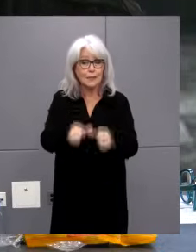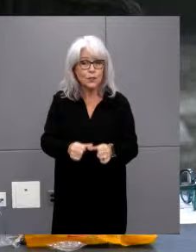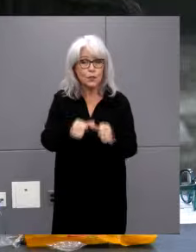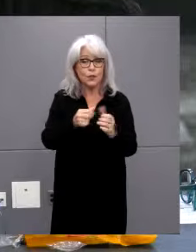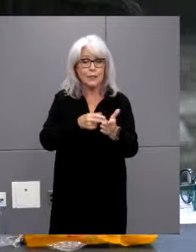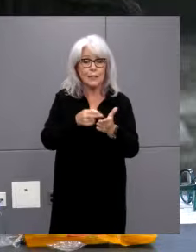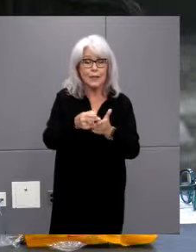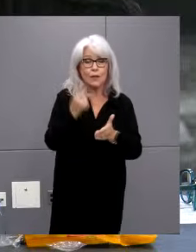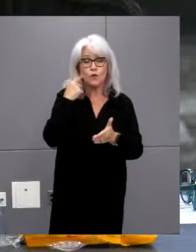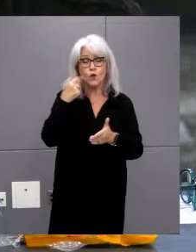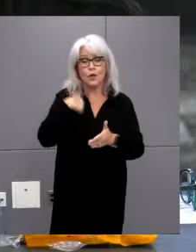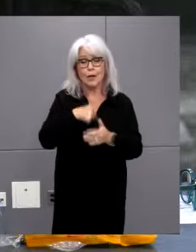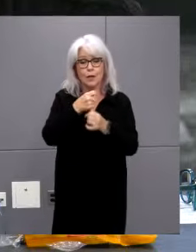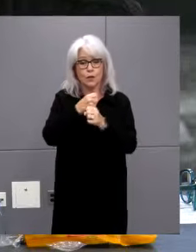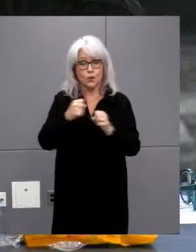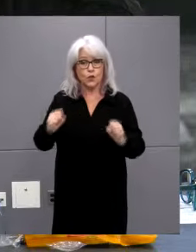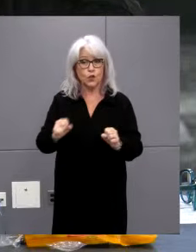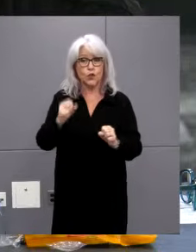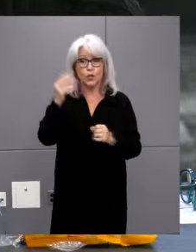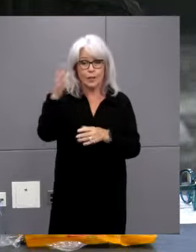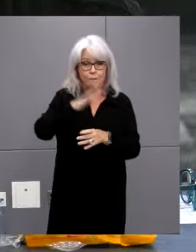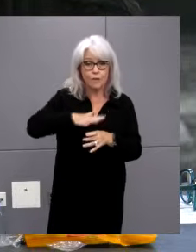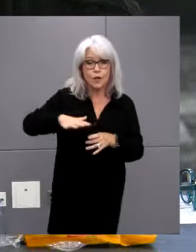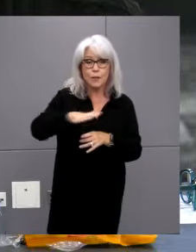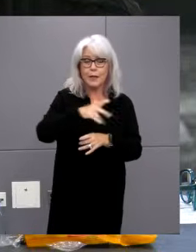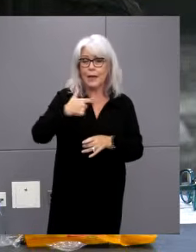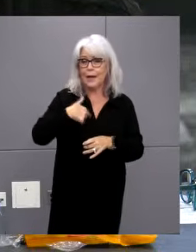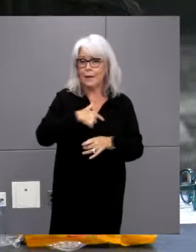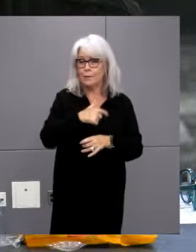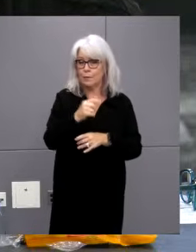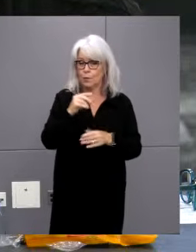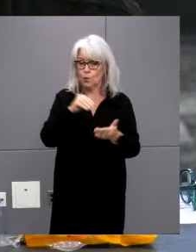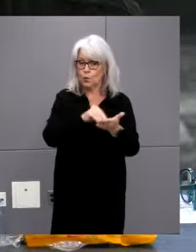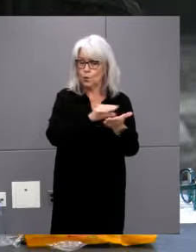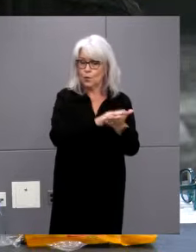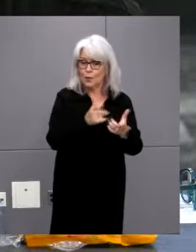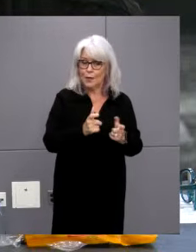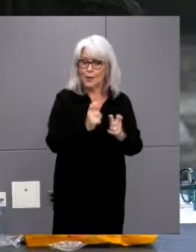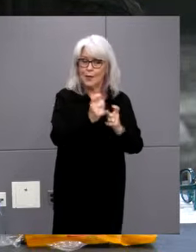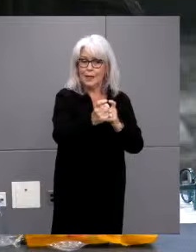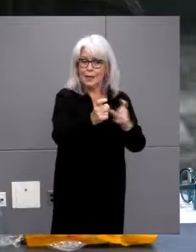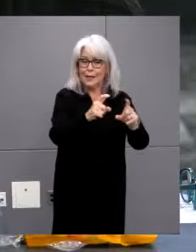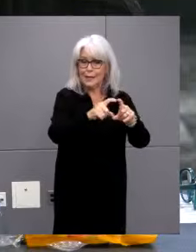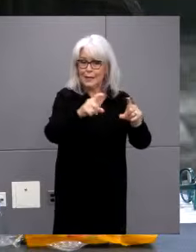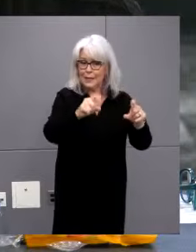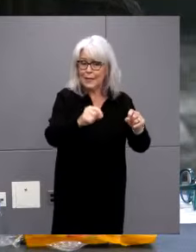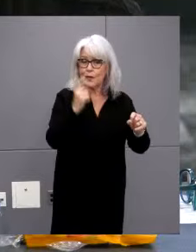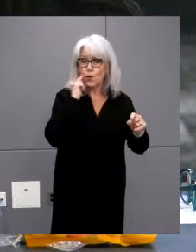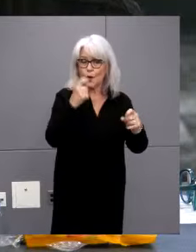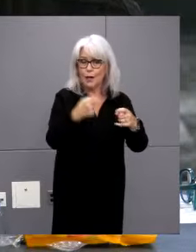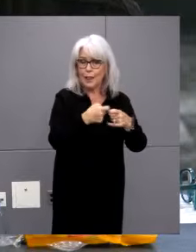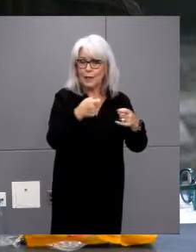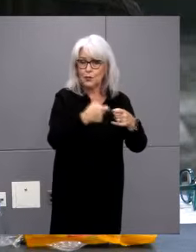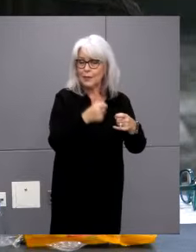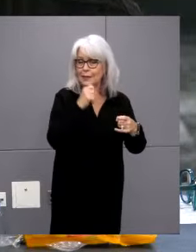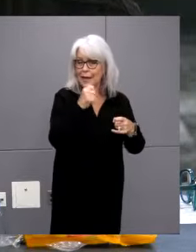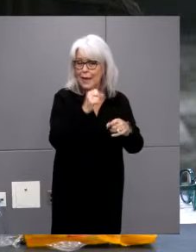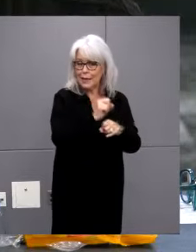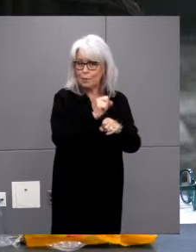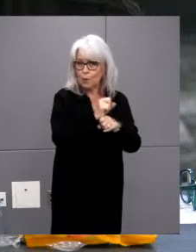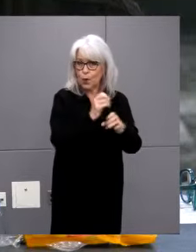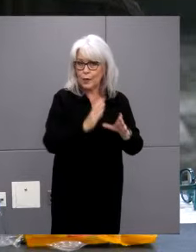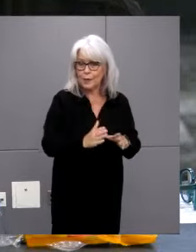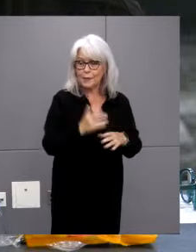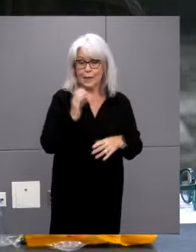secure environment, I am writing to formally advise against the issuance of keys or electronic card access to non-employees.